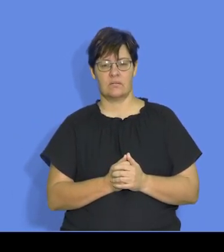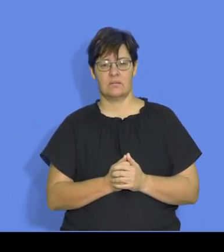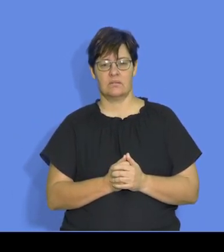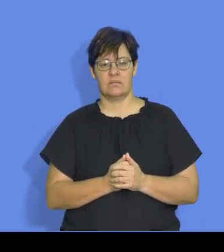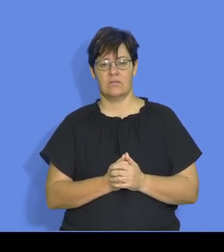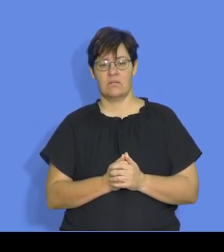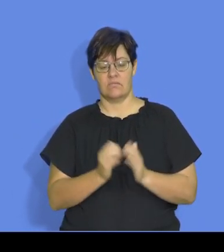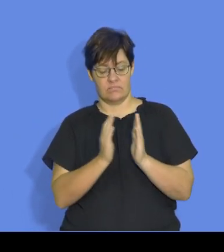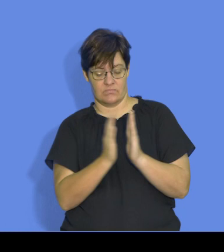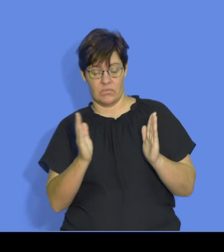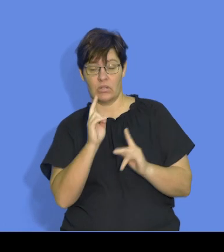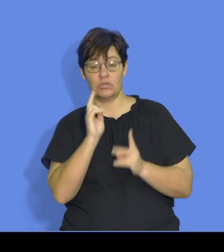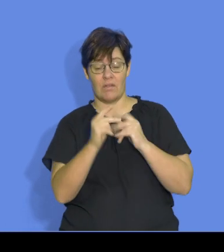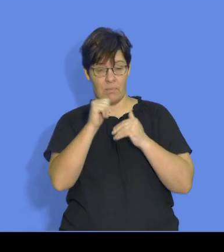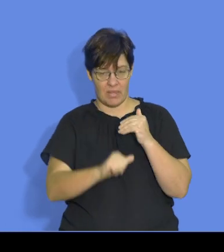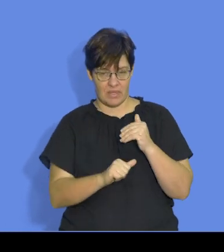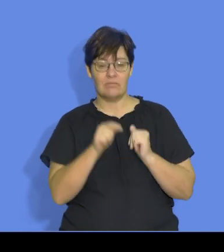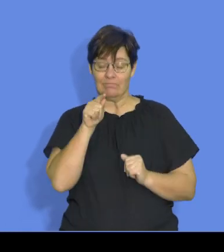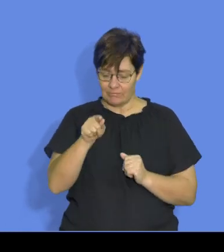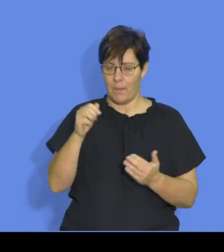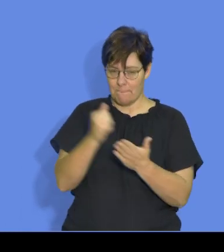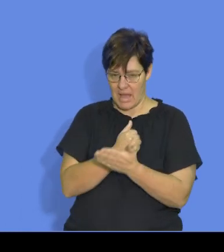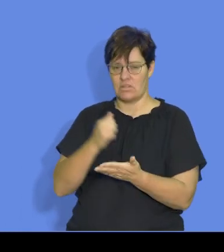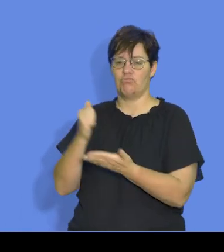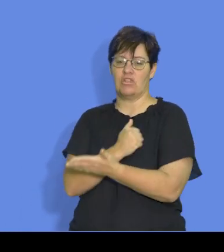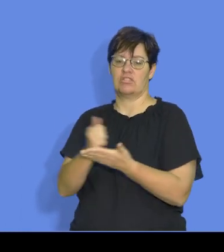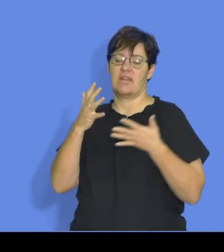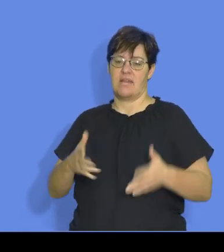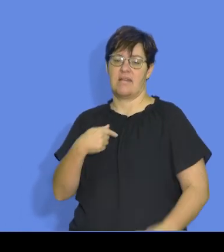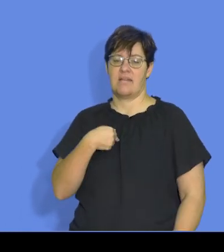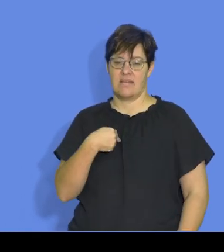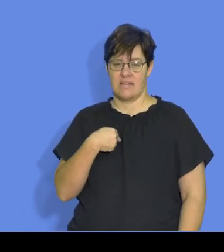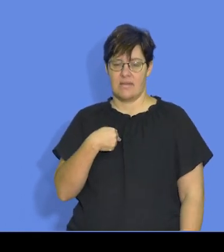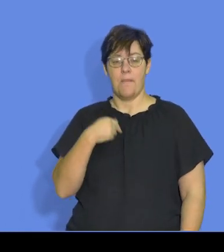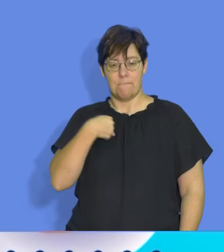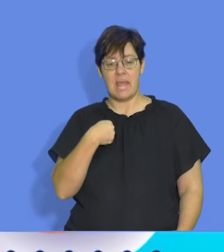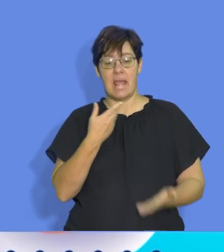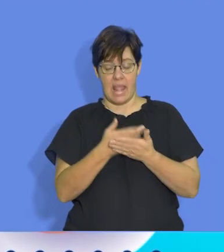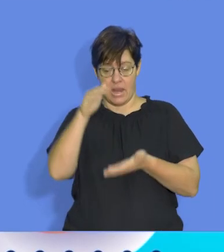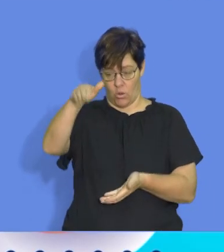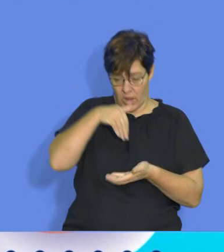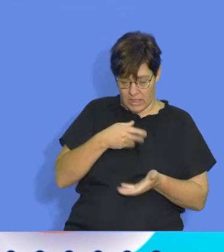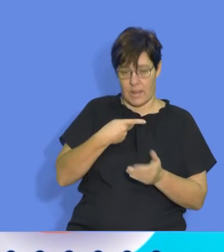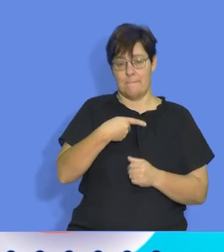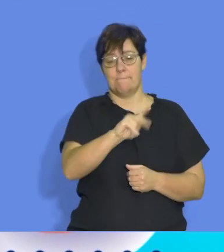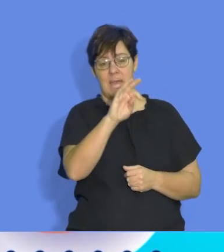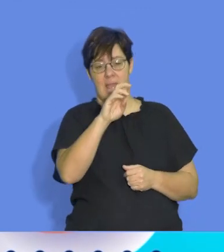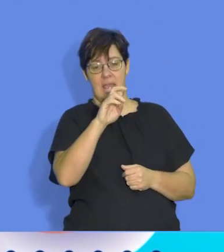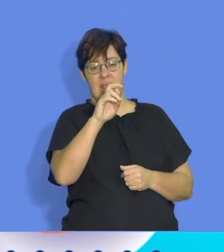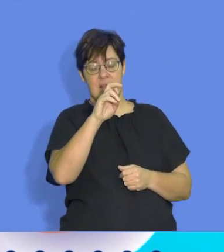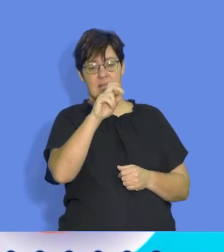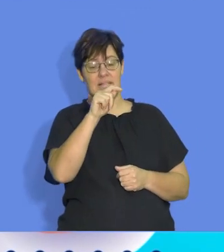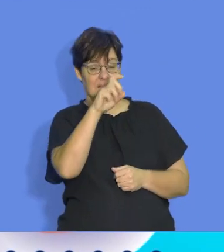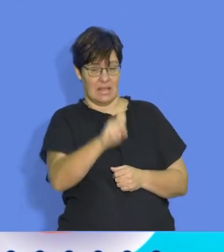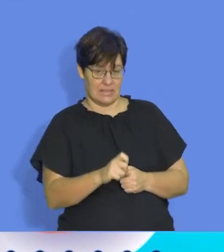within a period of 12 months, must register as a vendor. So you will see now, once you register,